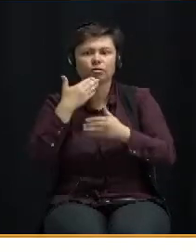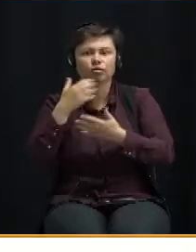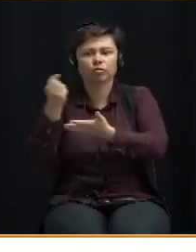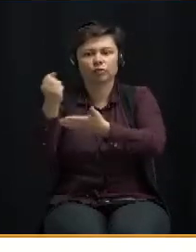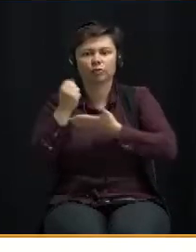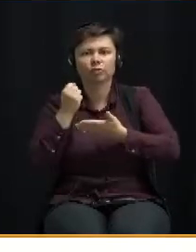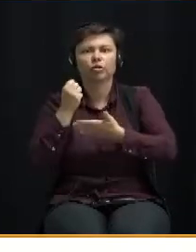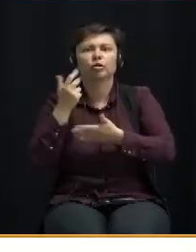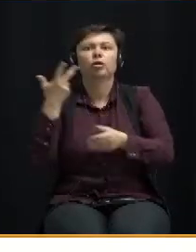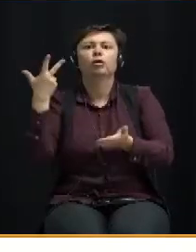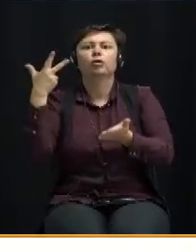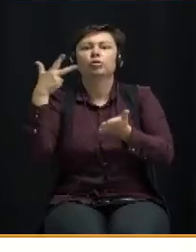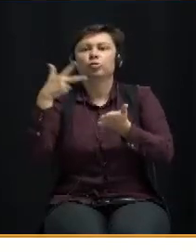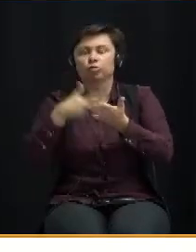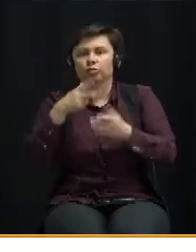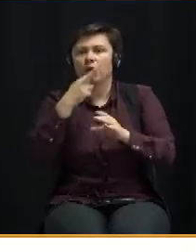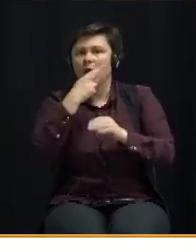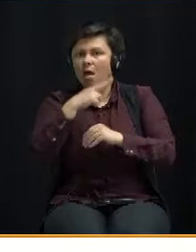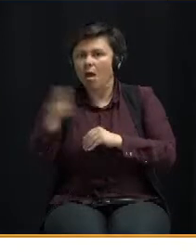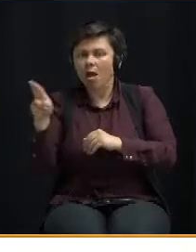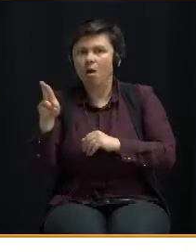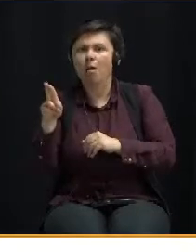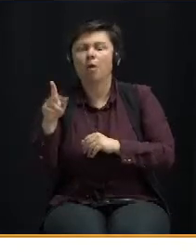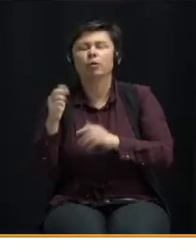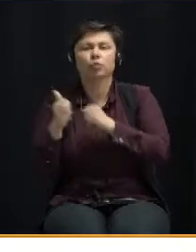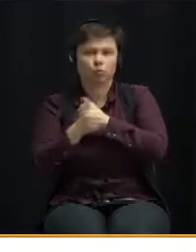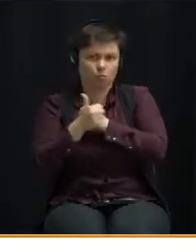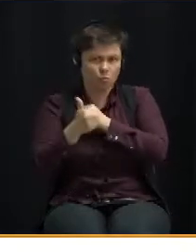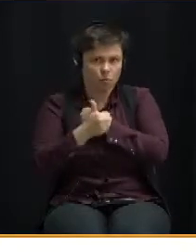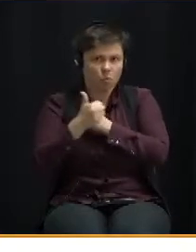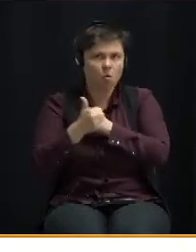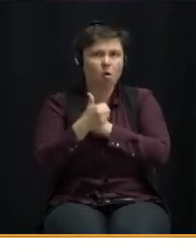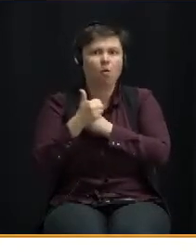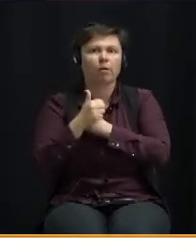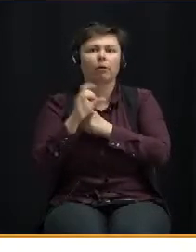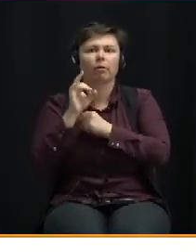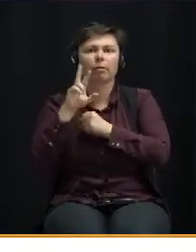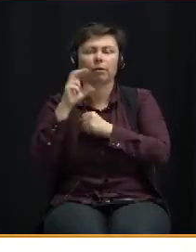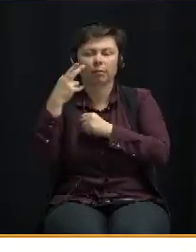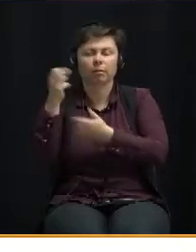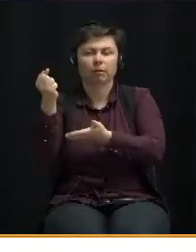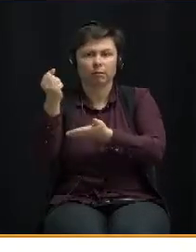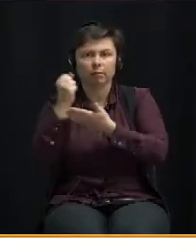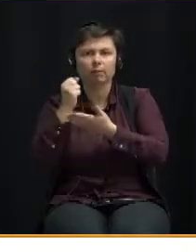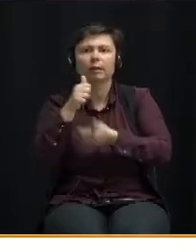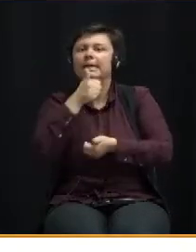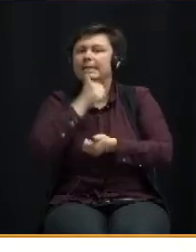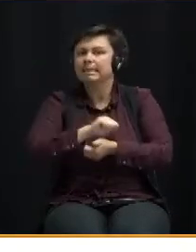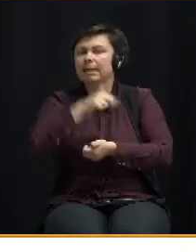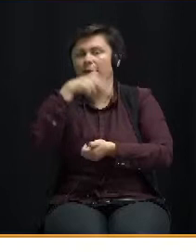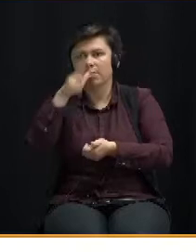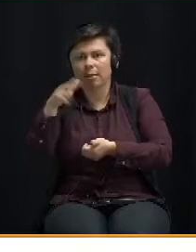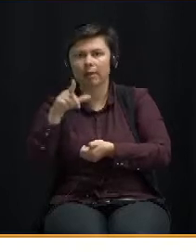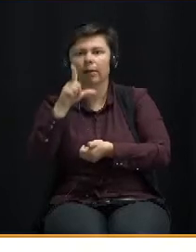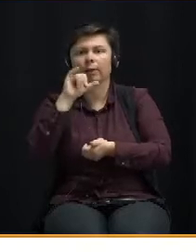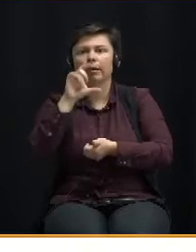initiative aims to identify the most effective solutions and create a cooperation network as well as exchange